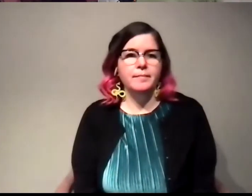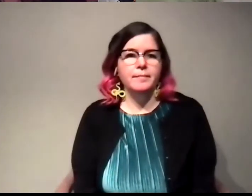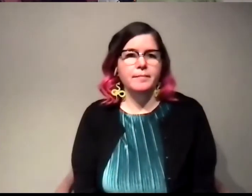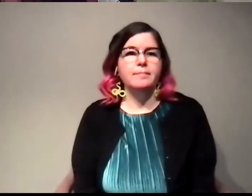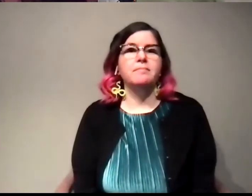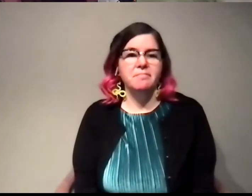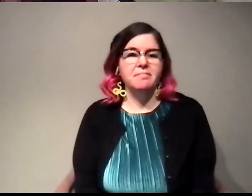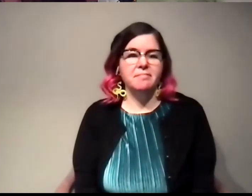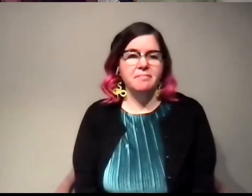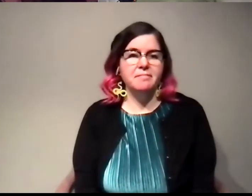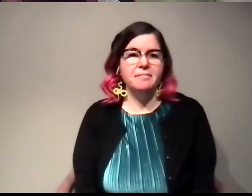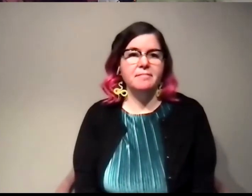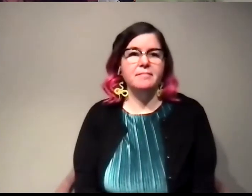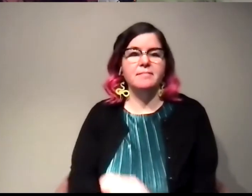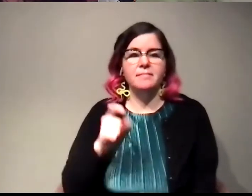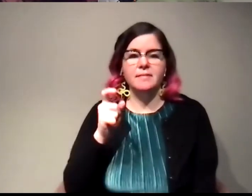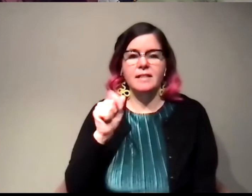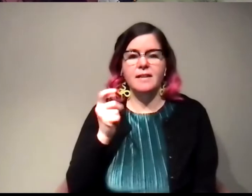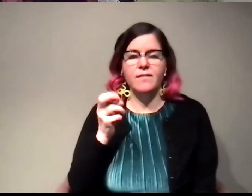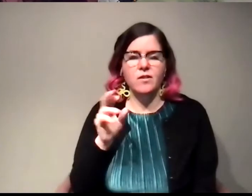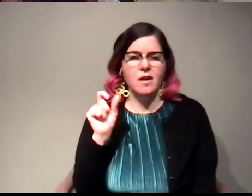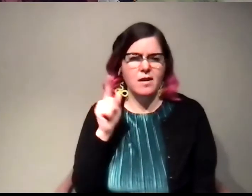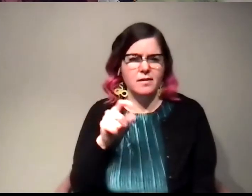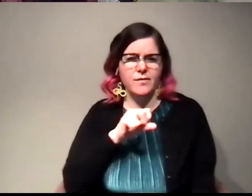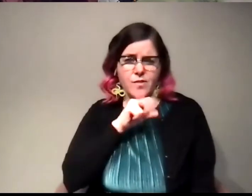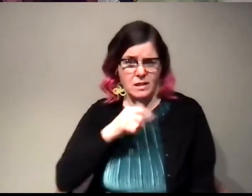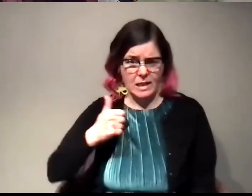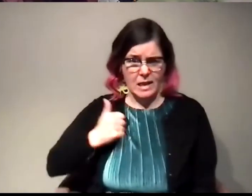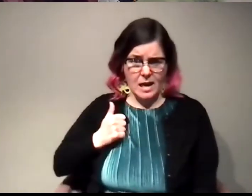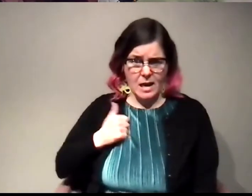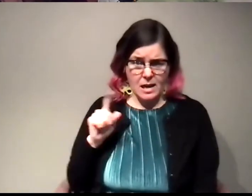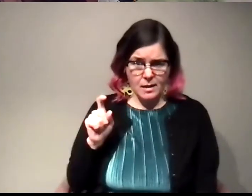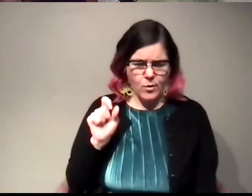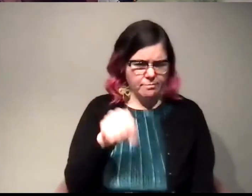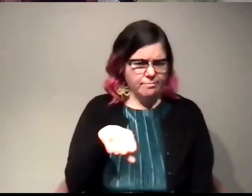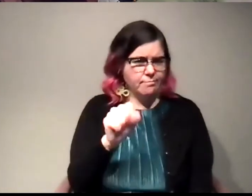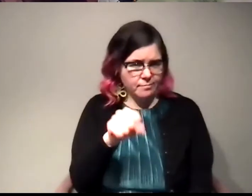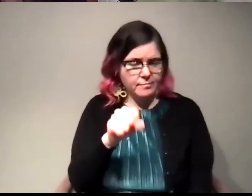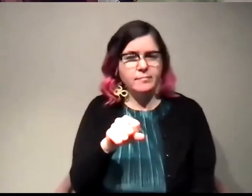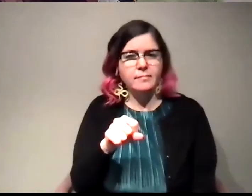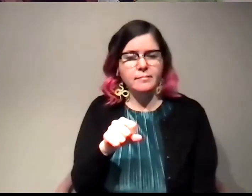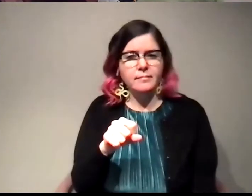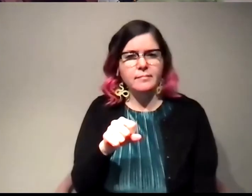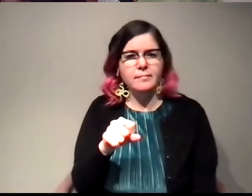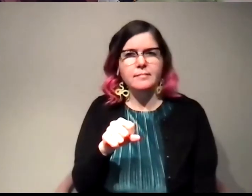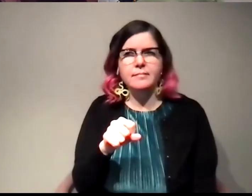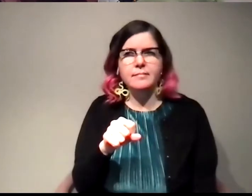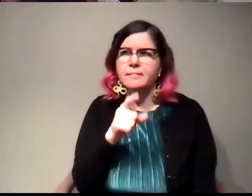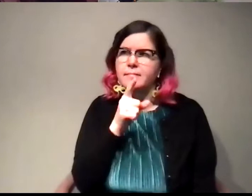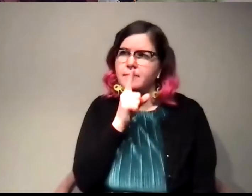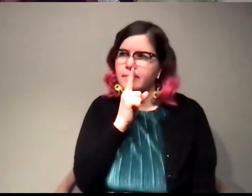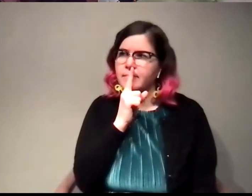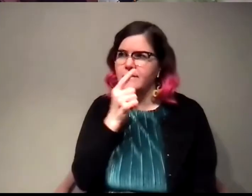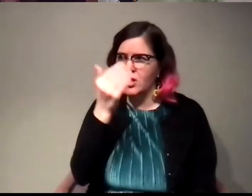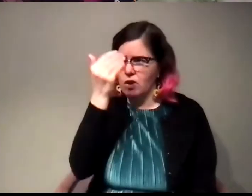Awesome. Xavier asks, are there frogs in Canada? Yes, there are. I can't say that I know a lot about